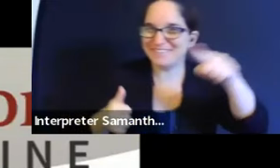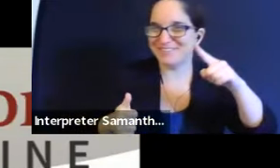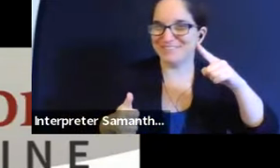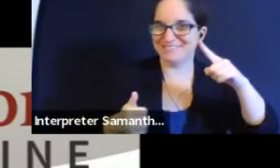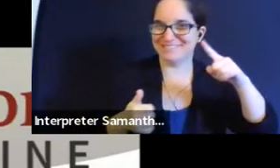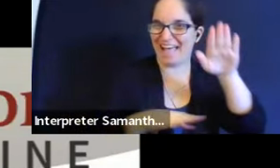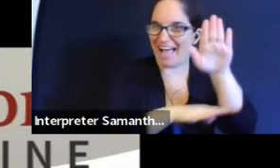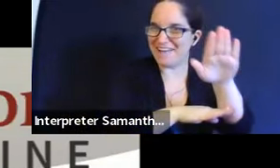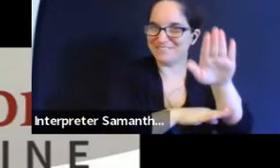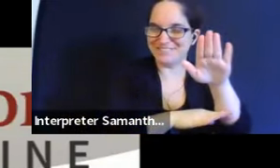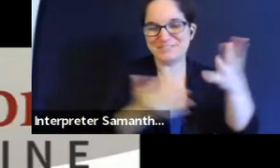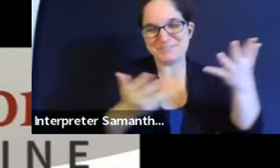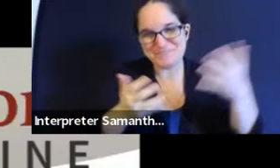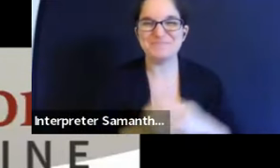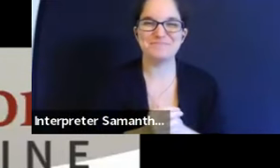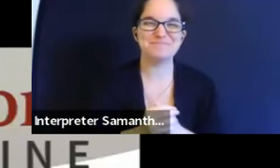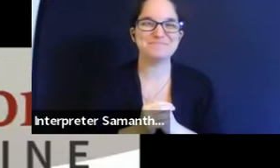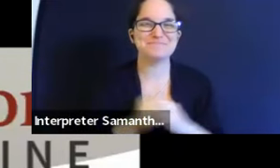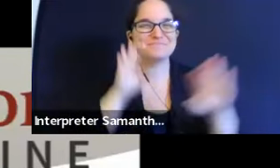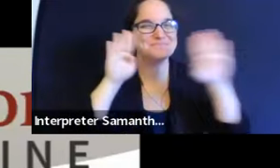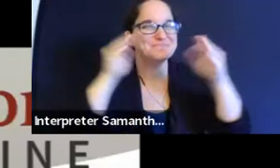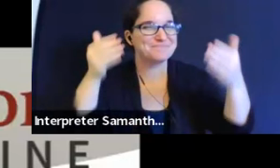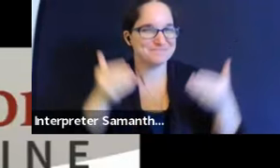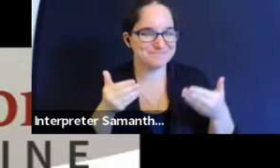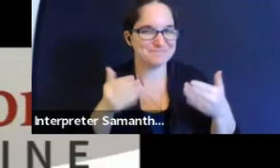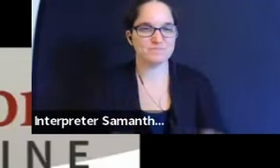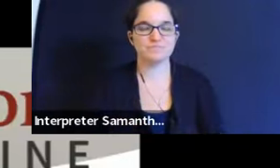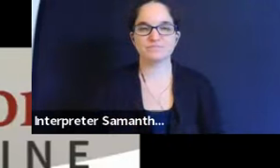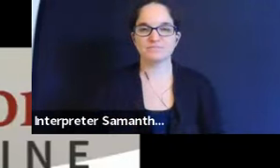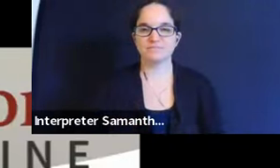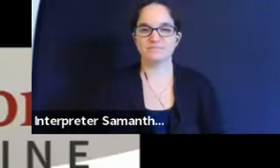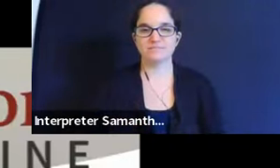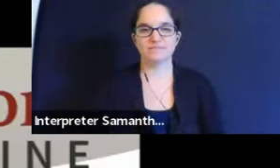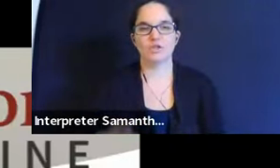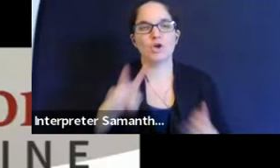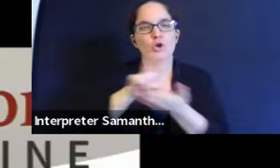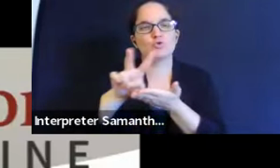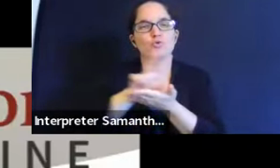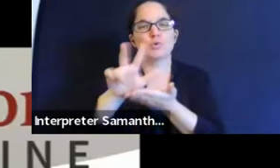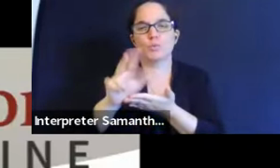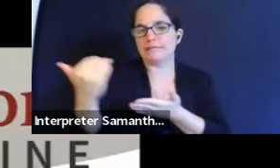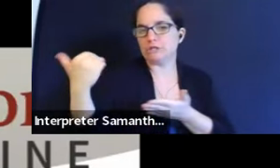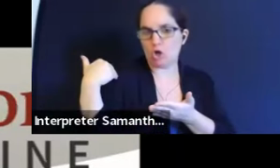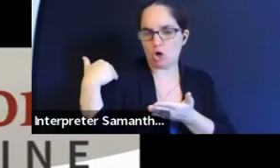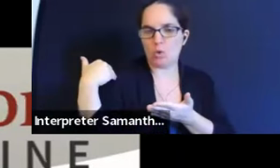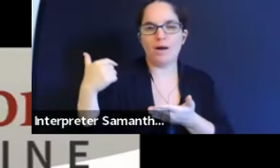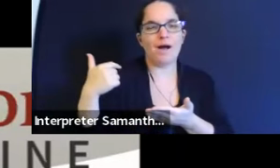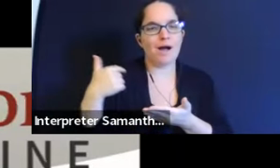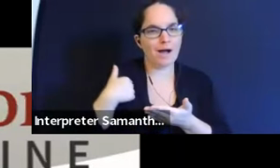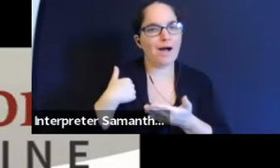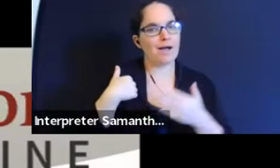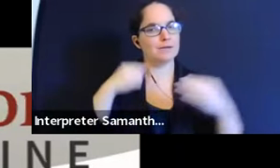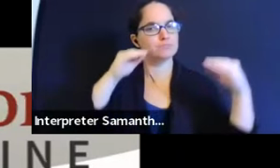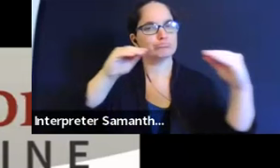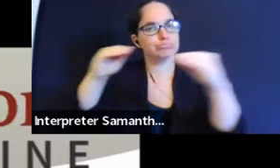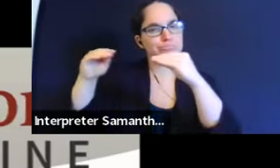welcome. Today, I am going, as Sharon said, 2-3 weeks ago, whatever it was, I did the training for you